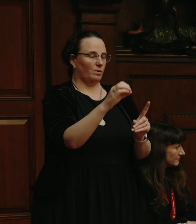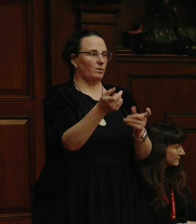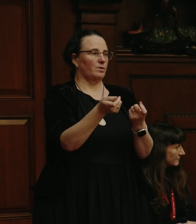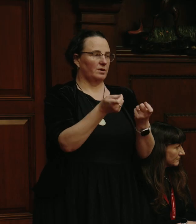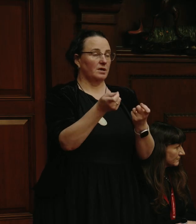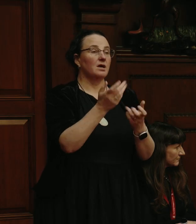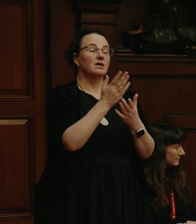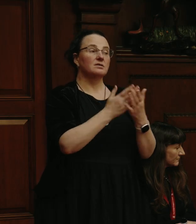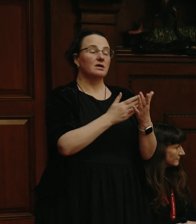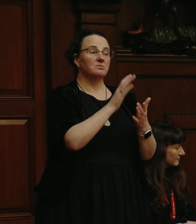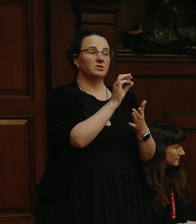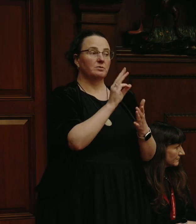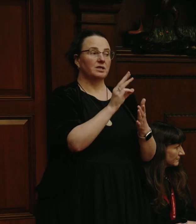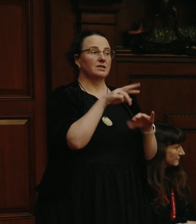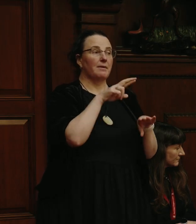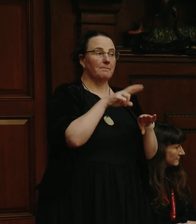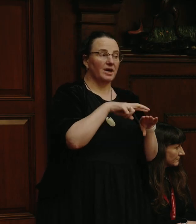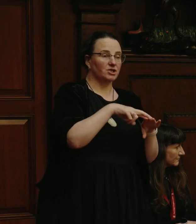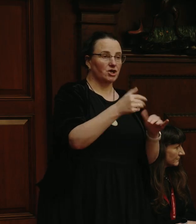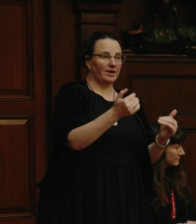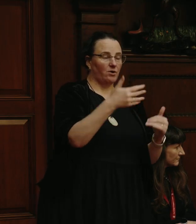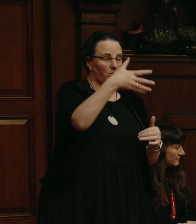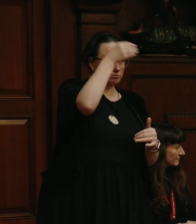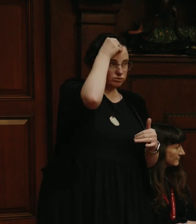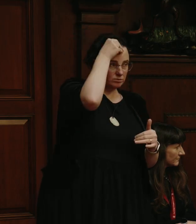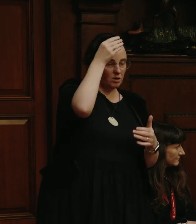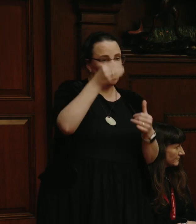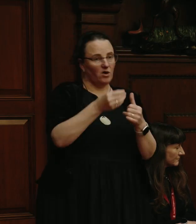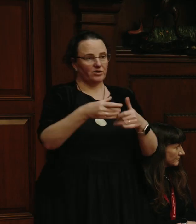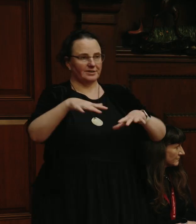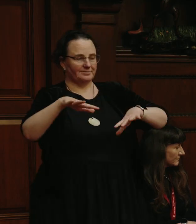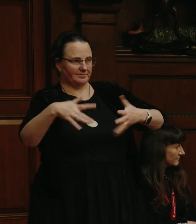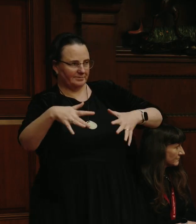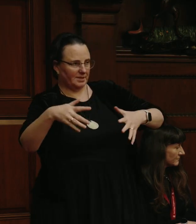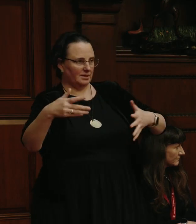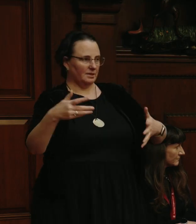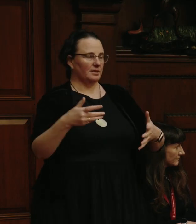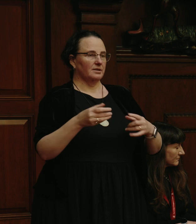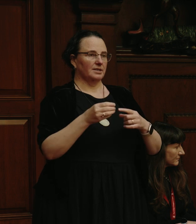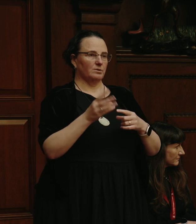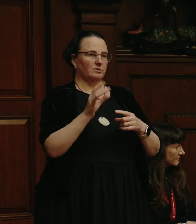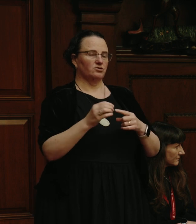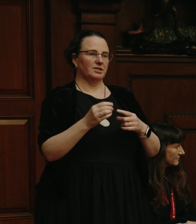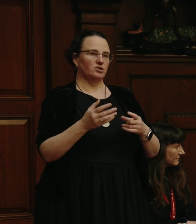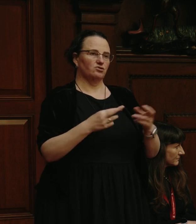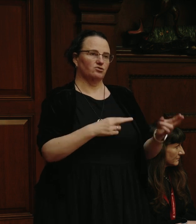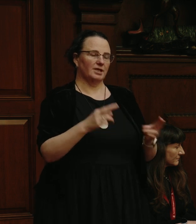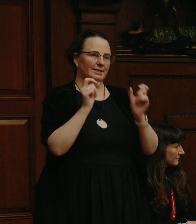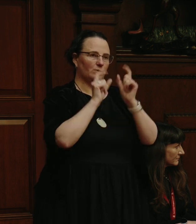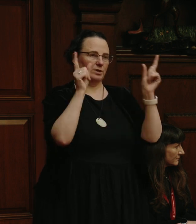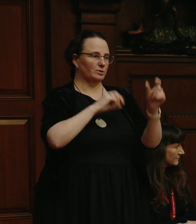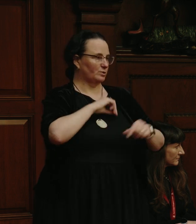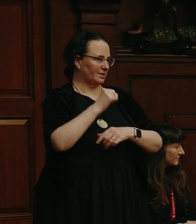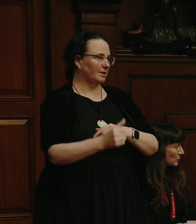some GPs are probably better informed than others, and this is why we're trying to raise awareness today. But there